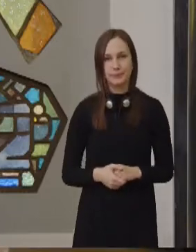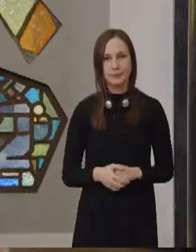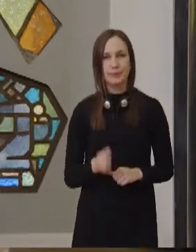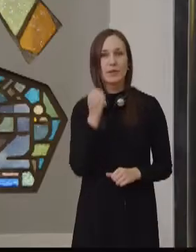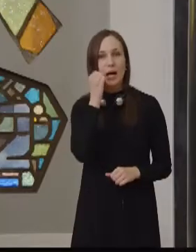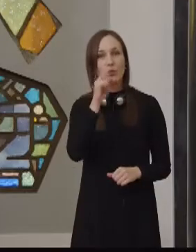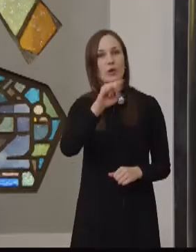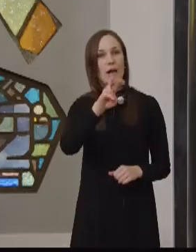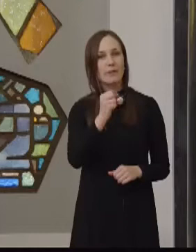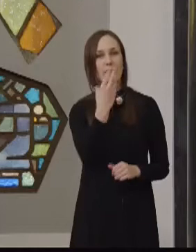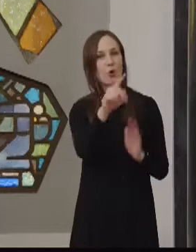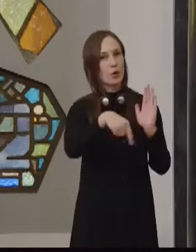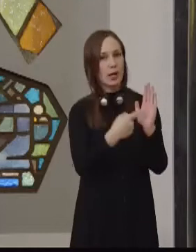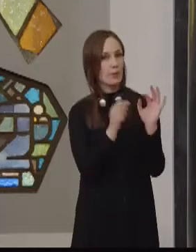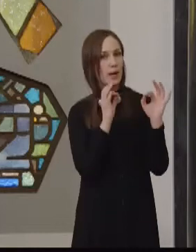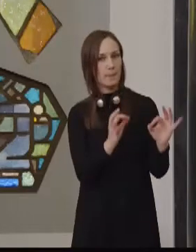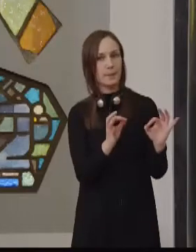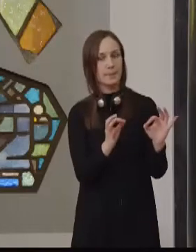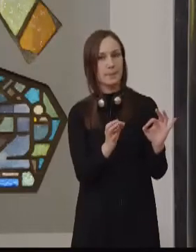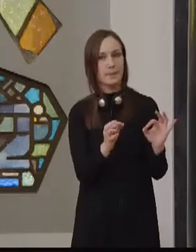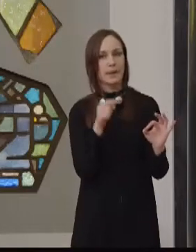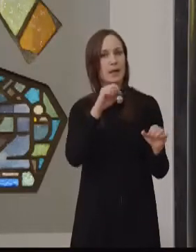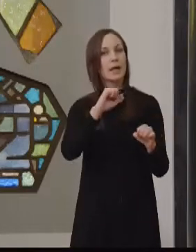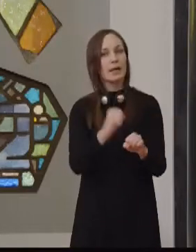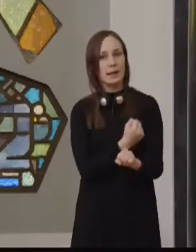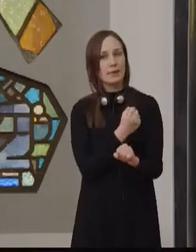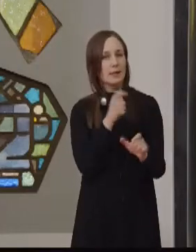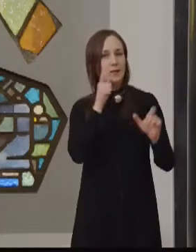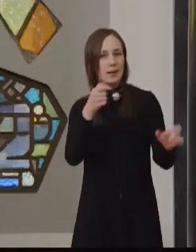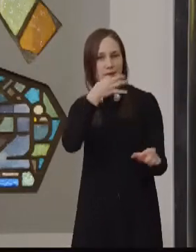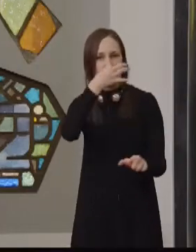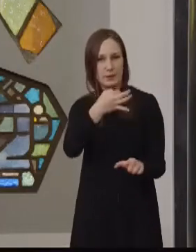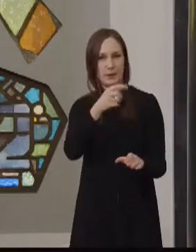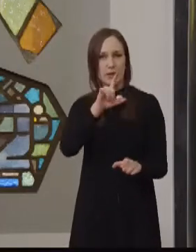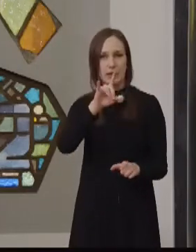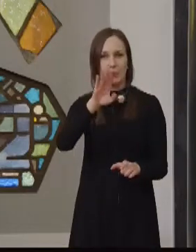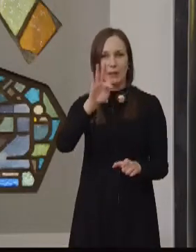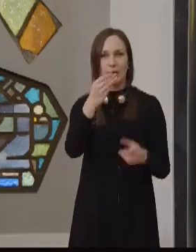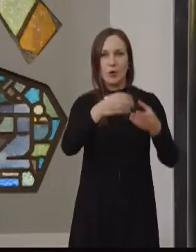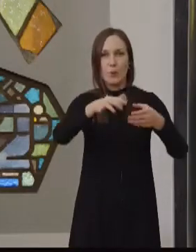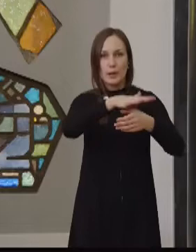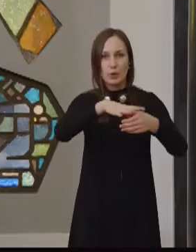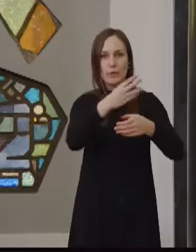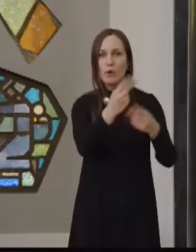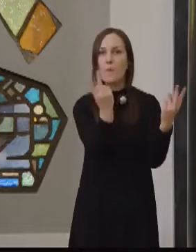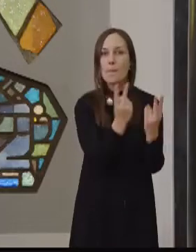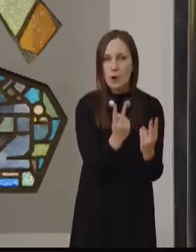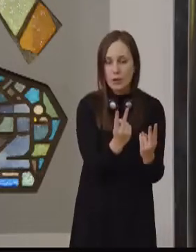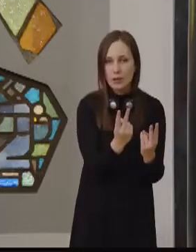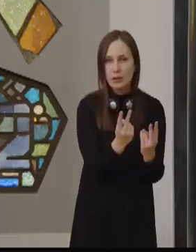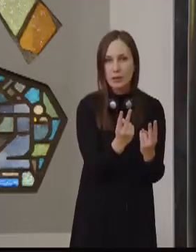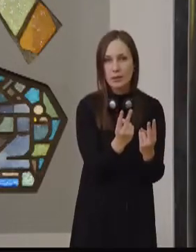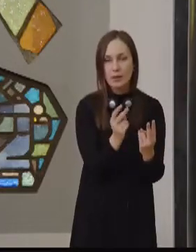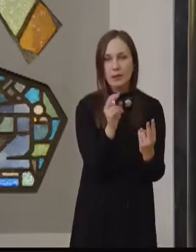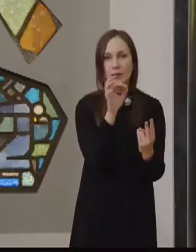floor to you. Thank you, Madam Daiva Žemytė, for a very well-formulated question. We have to say out loud that